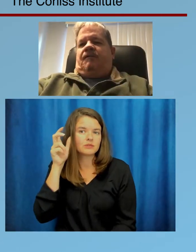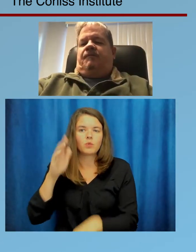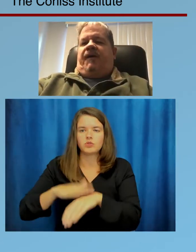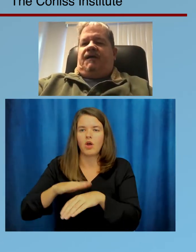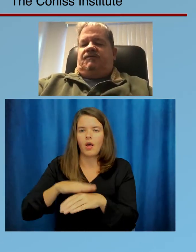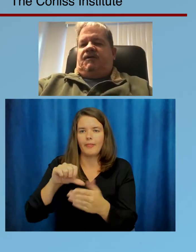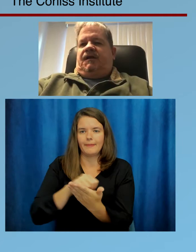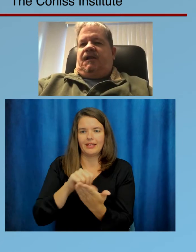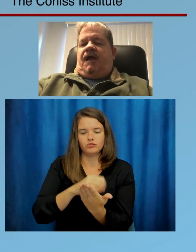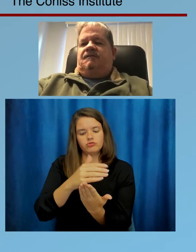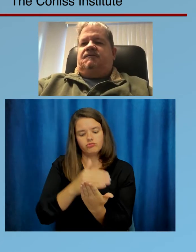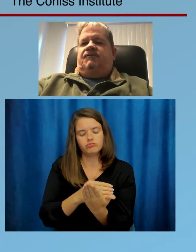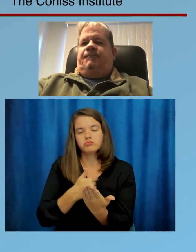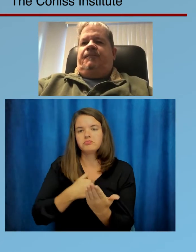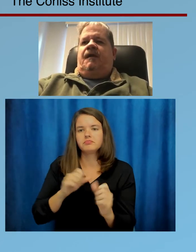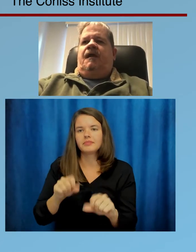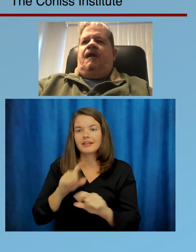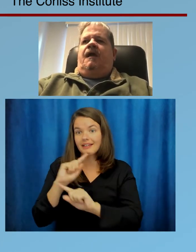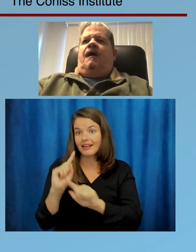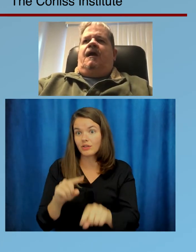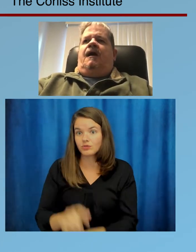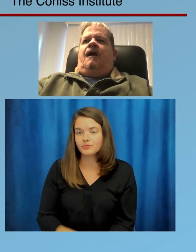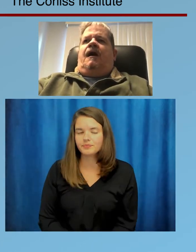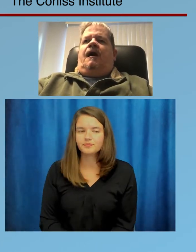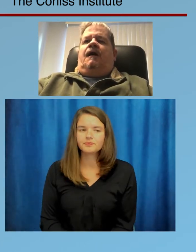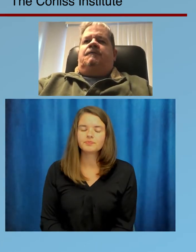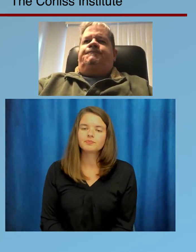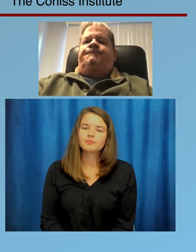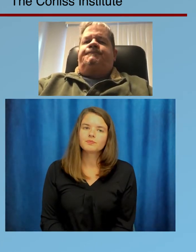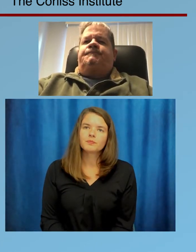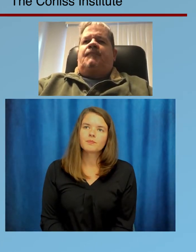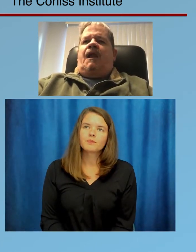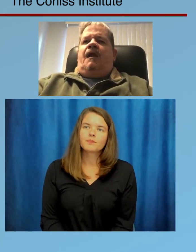what's on the page and I can answer it.